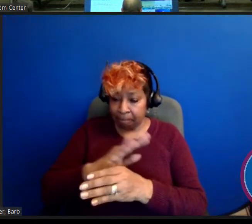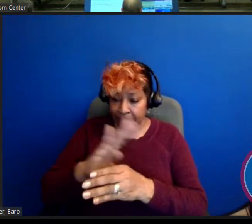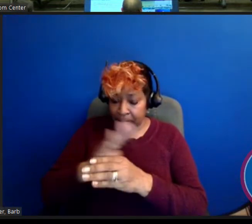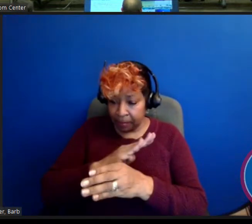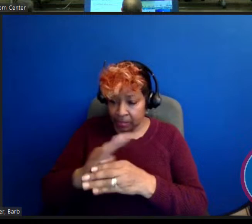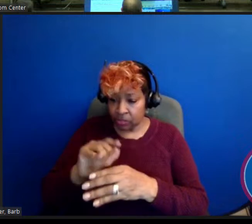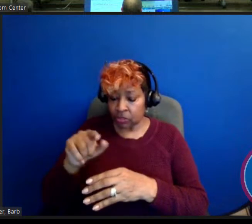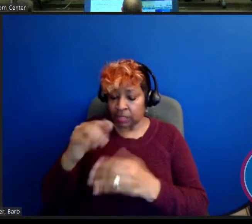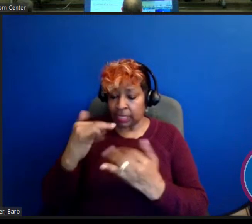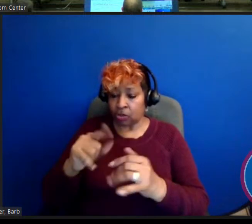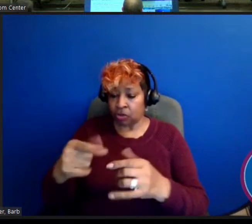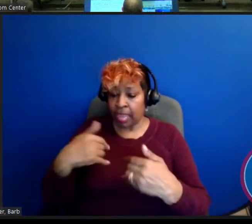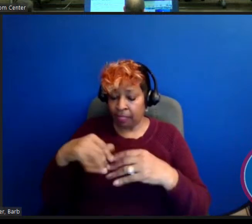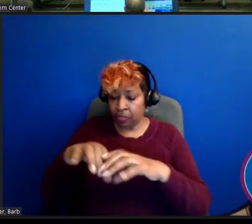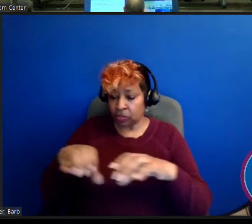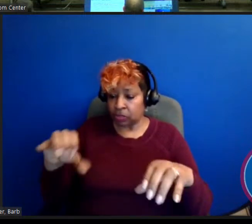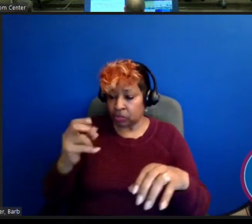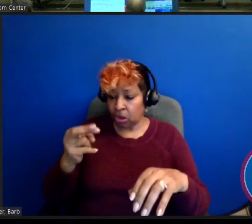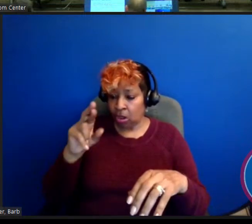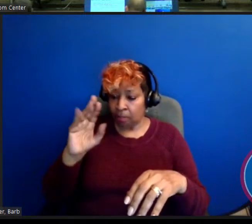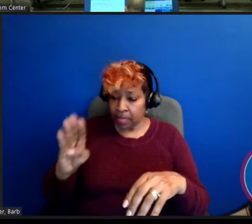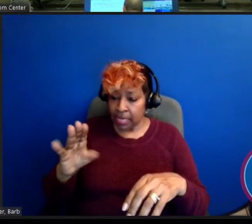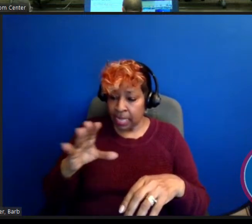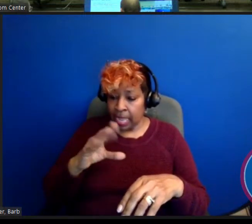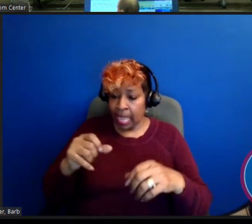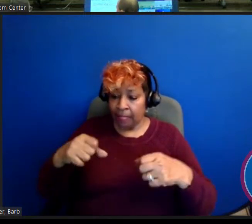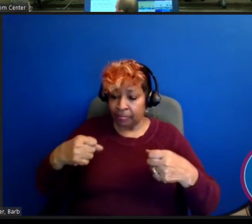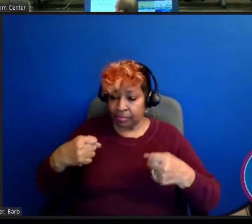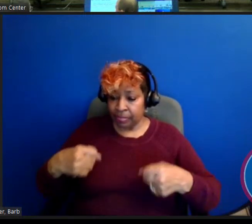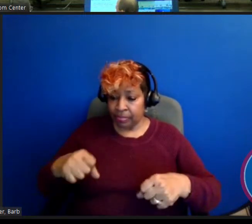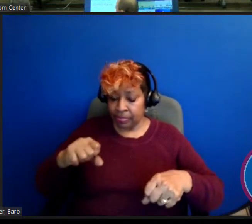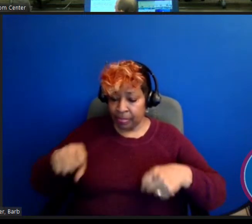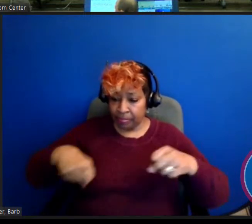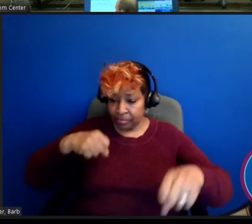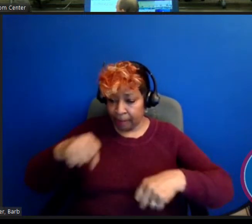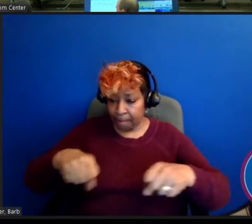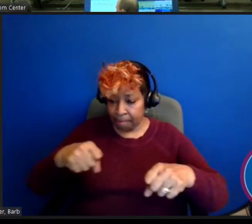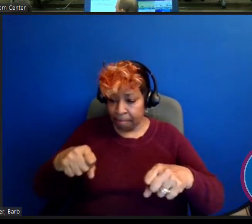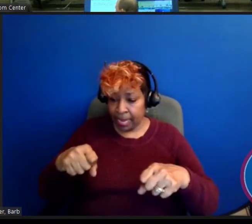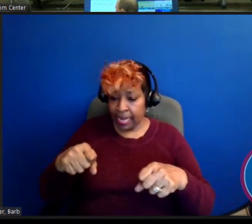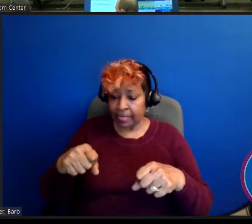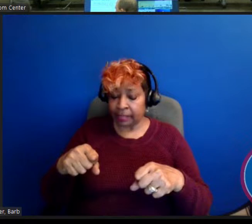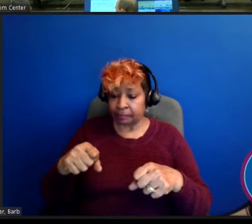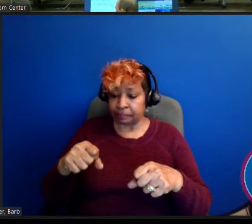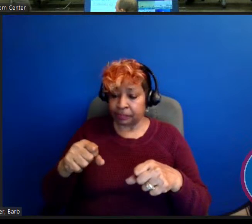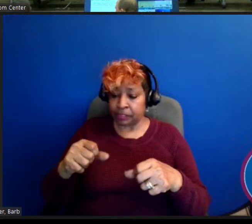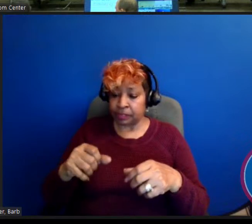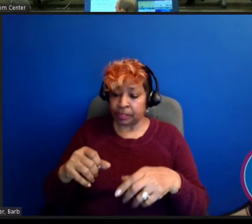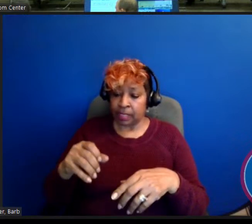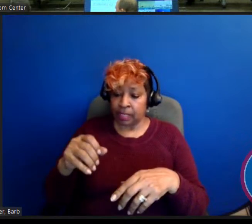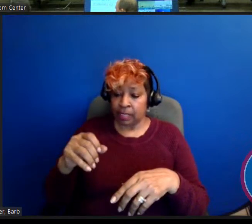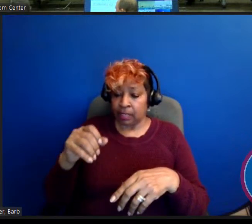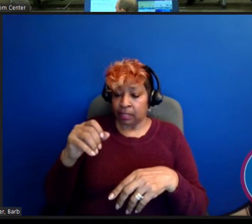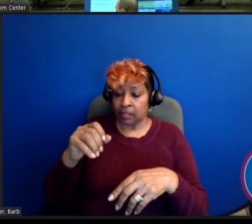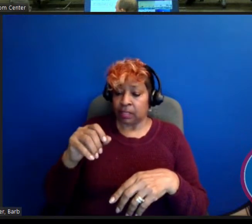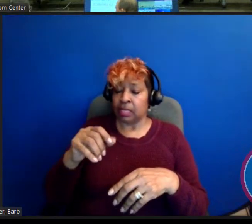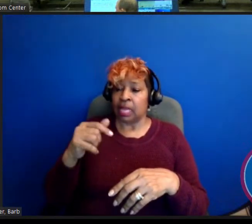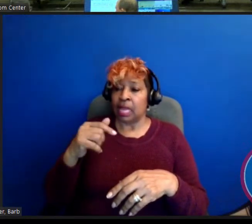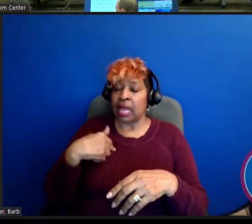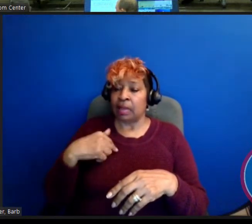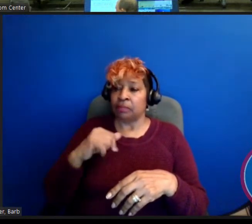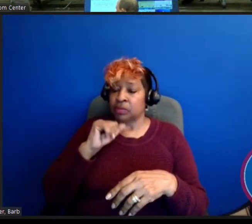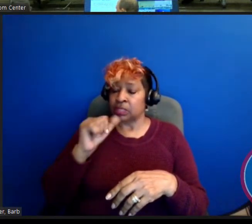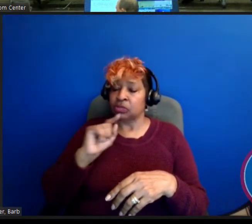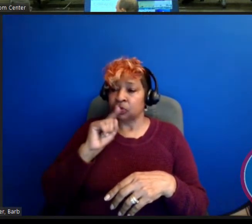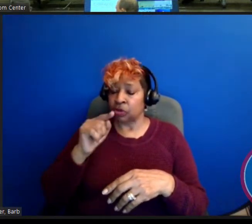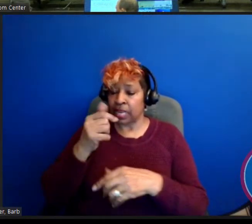call about that. So I hope you're right. Can I, just because I'm not sure everyone's as familiar, I just want to sort of